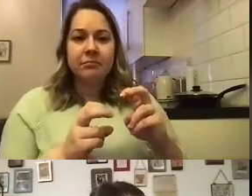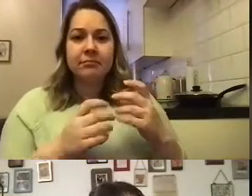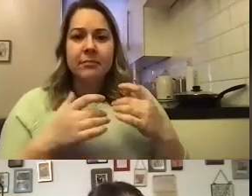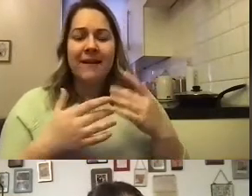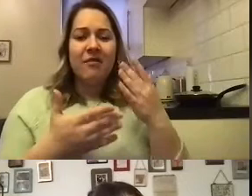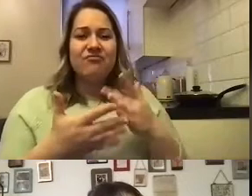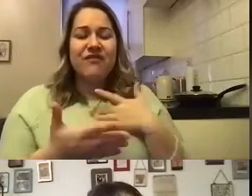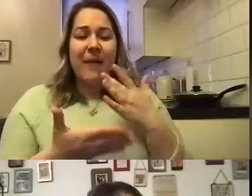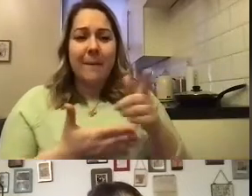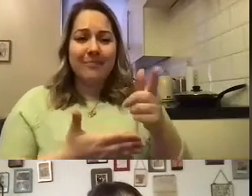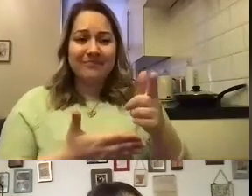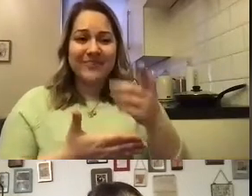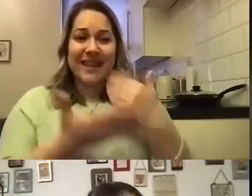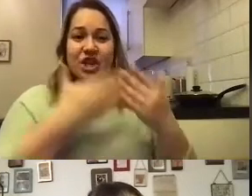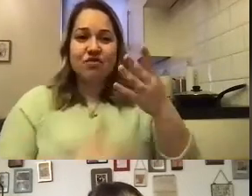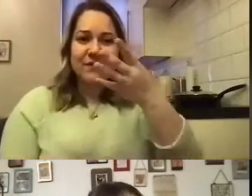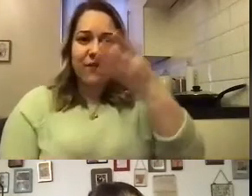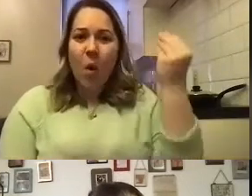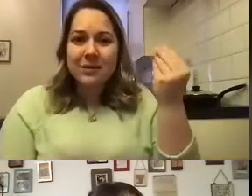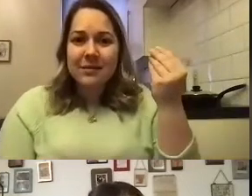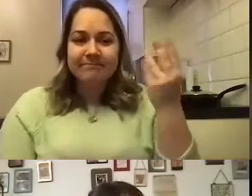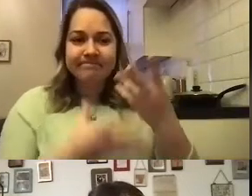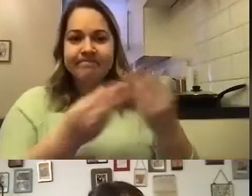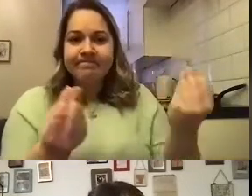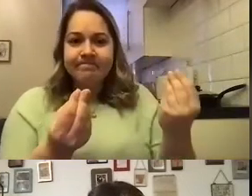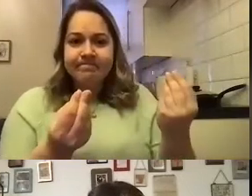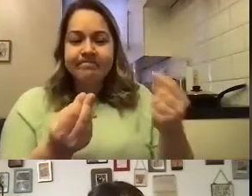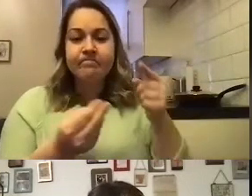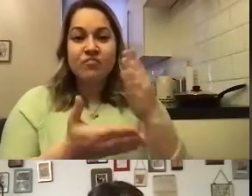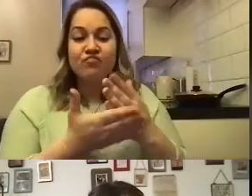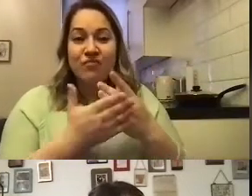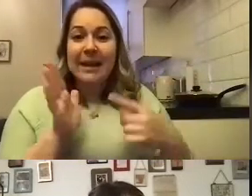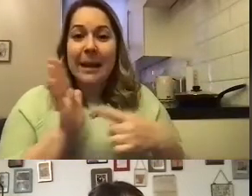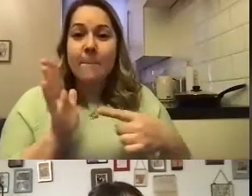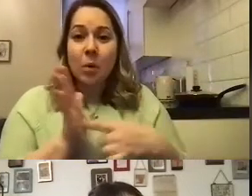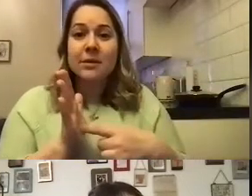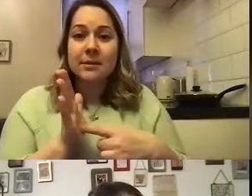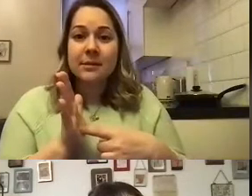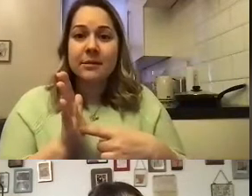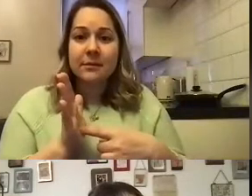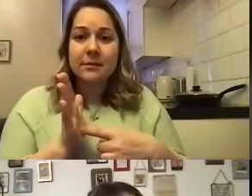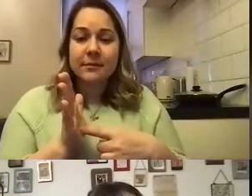forgotten history around one of, you know, an important emancipatory movement.